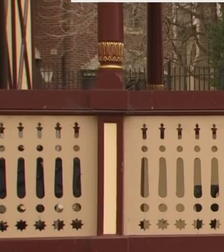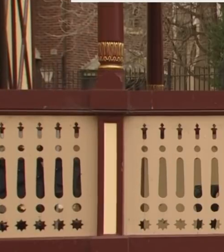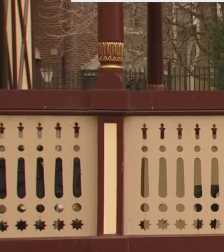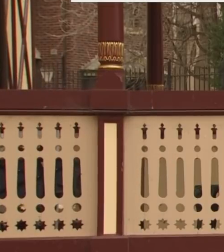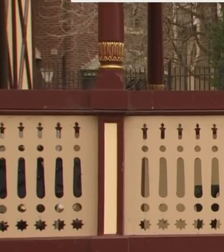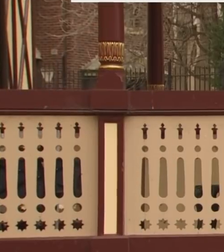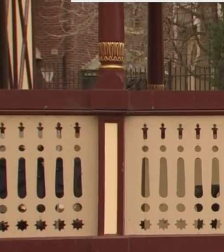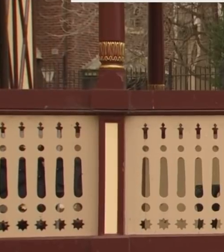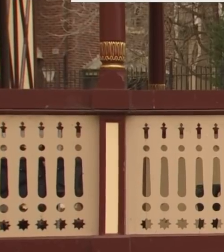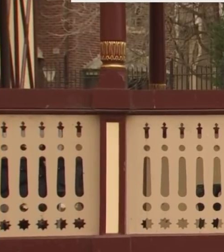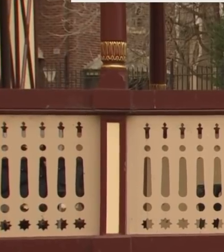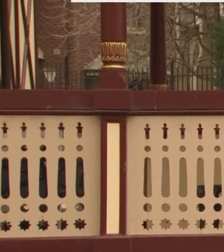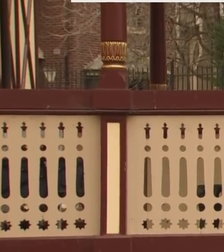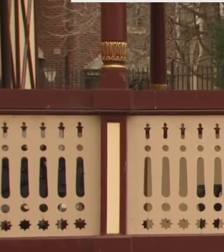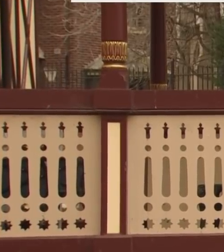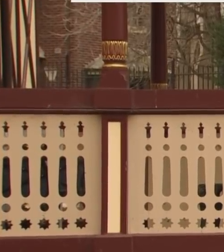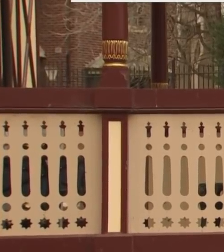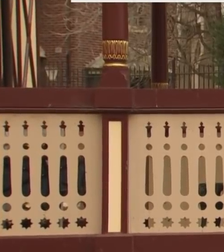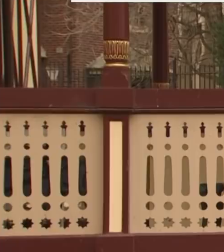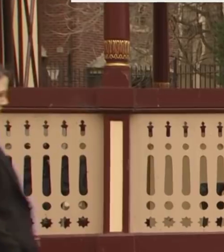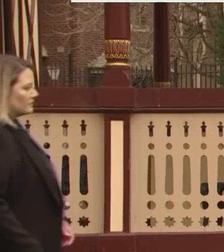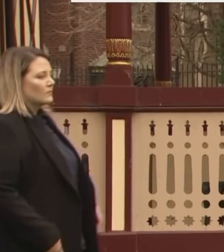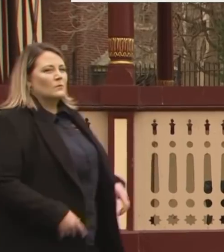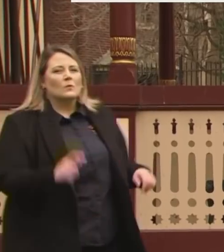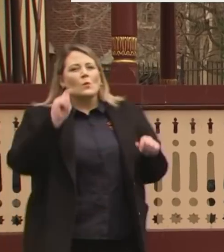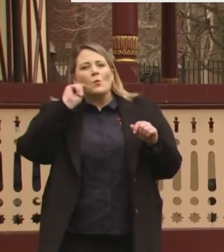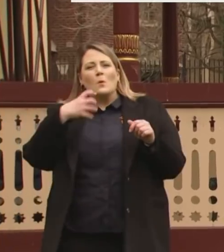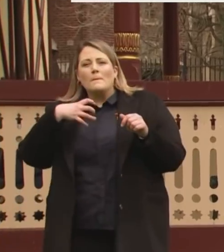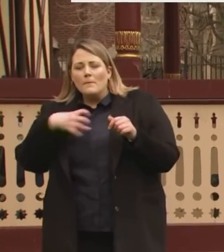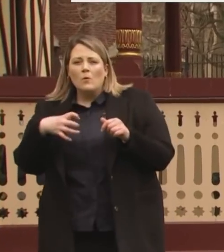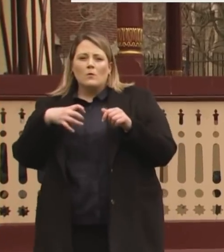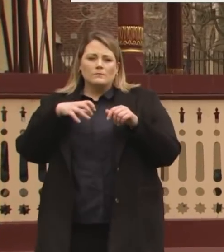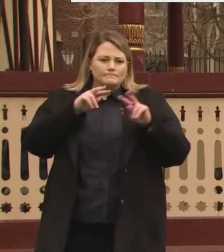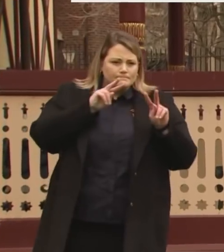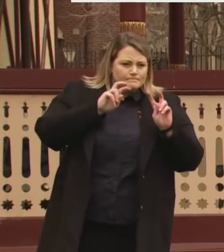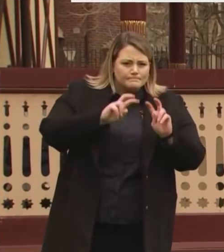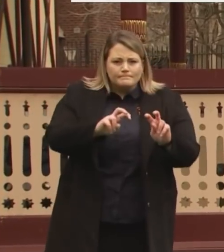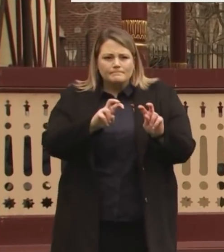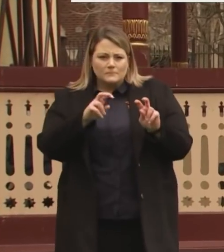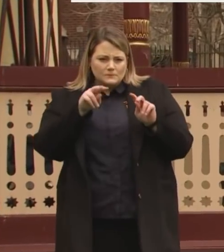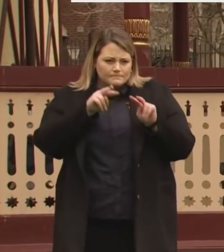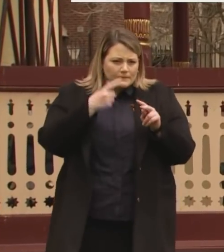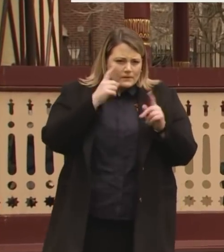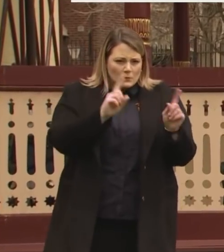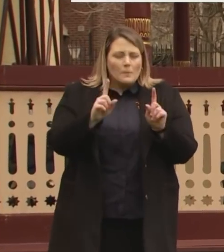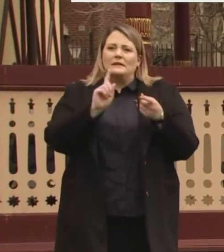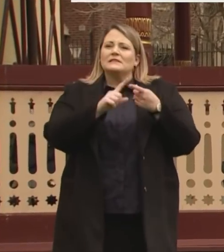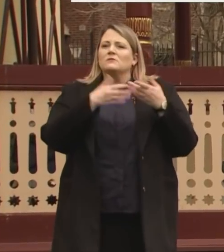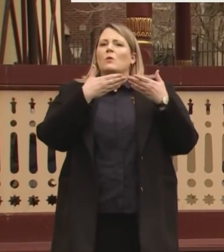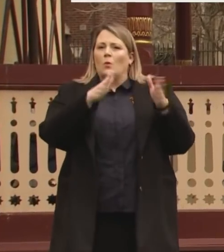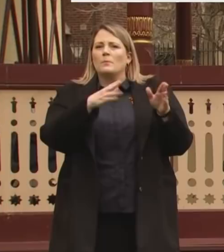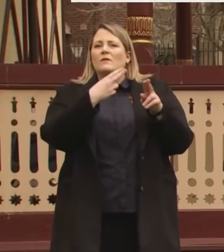but the hotel is open for business. And investigations are underway into exactly how